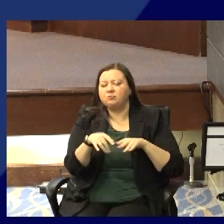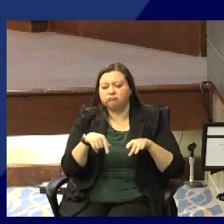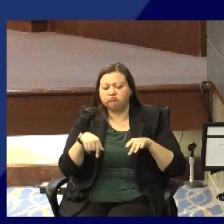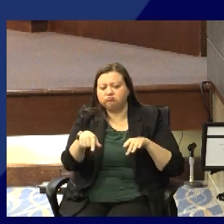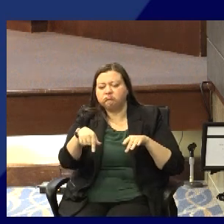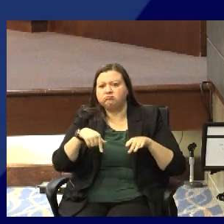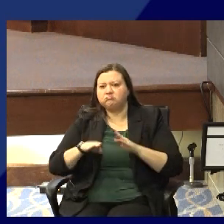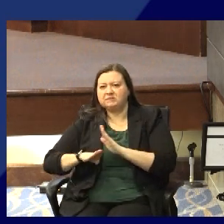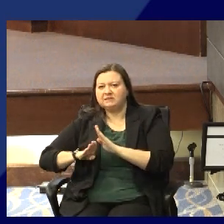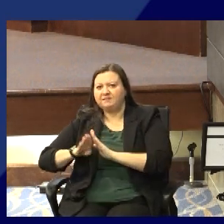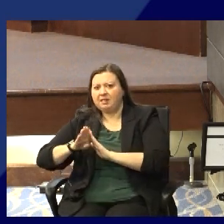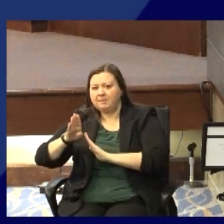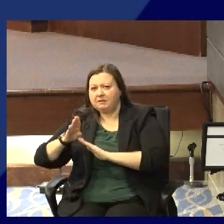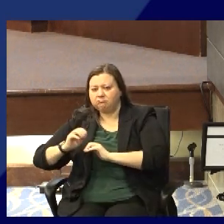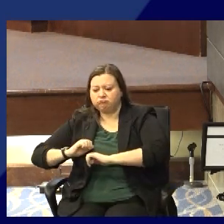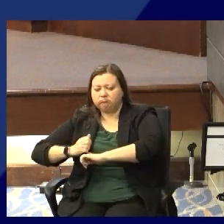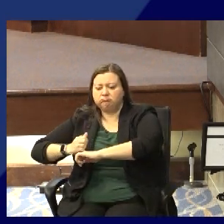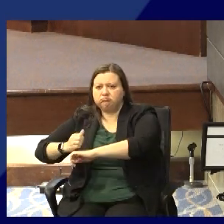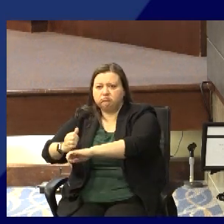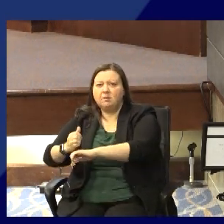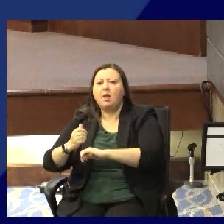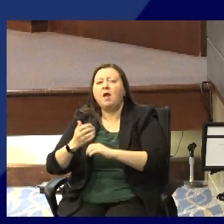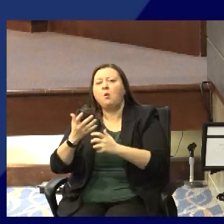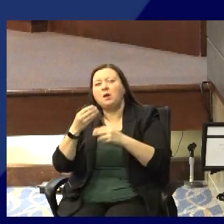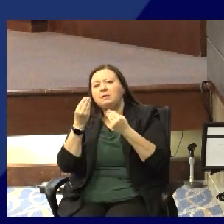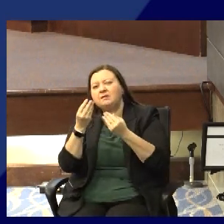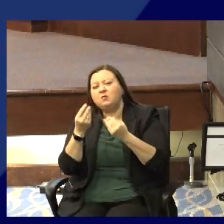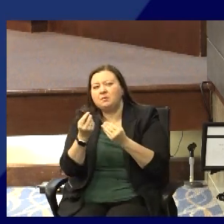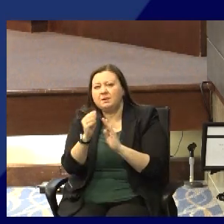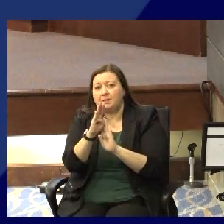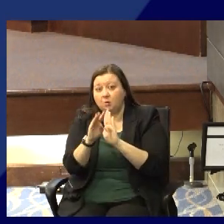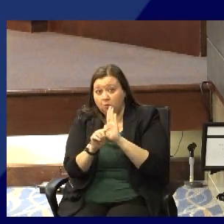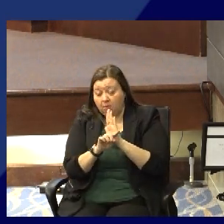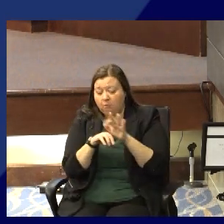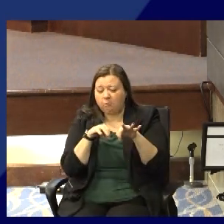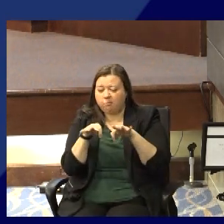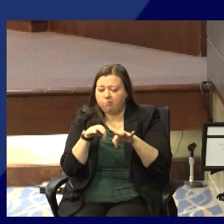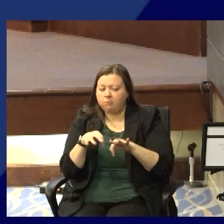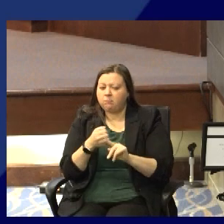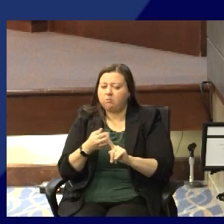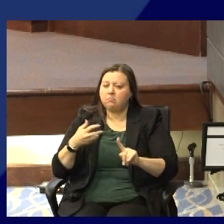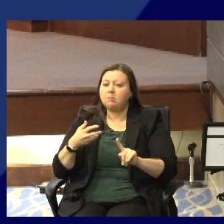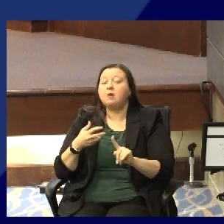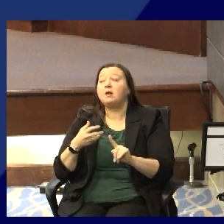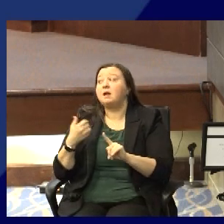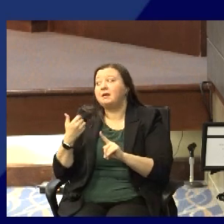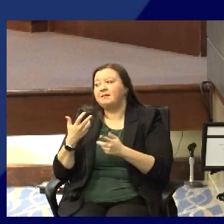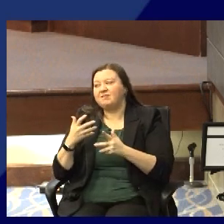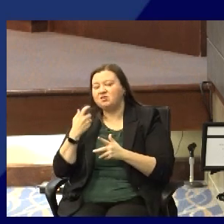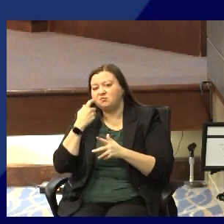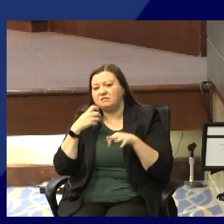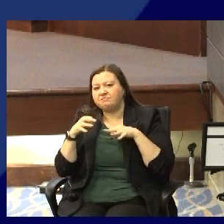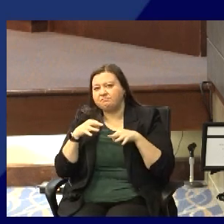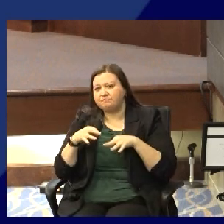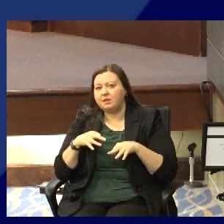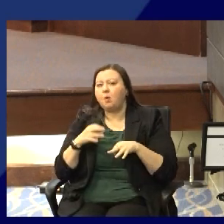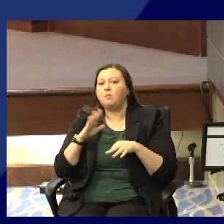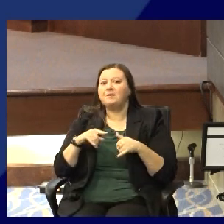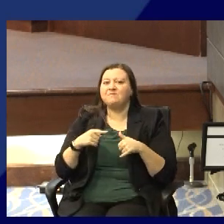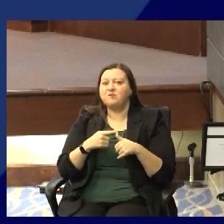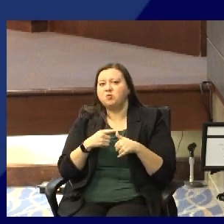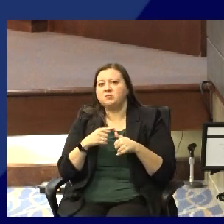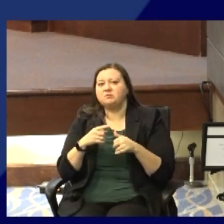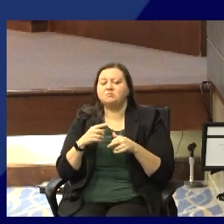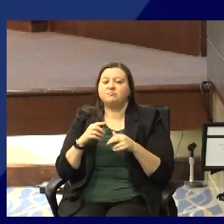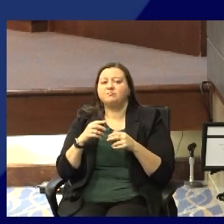some context and background. As Peter stated, if approved, this would be the first municipal management district in